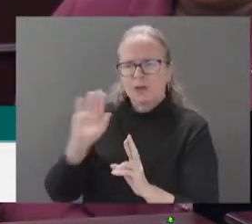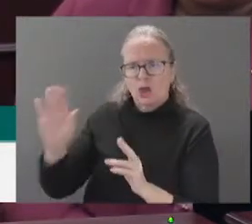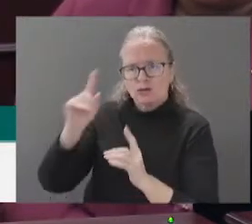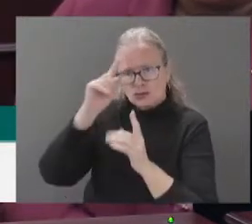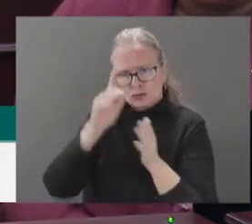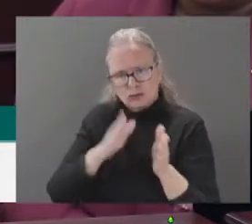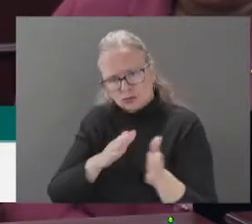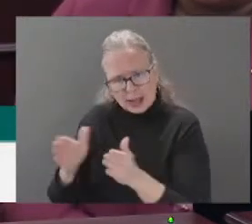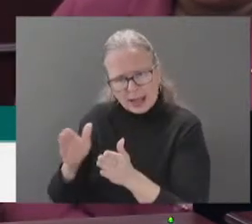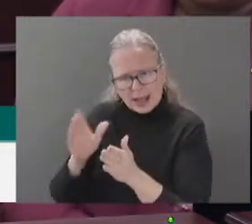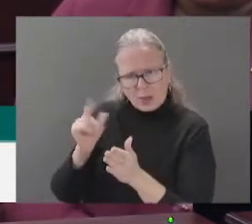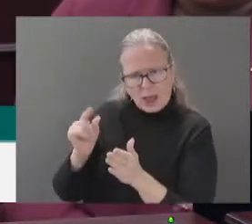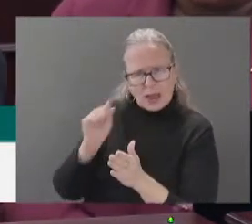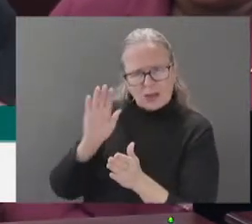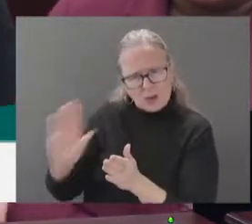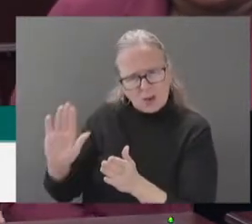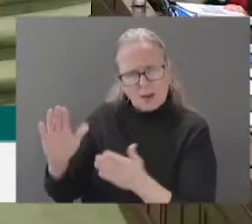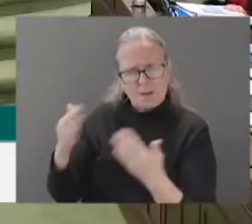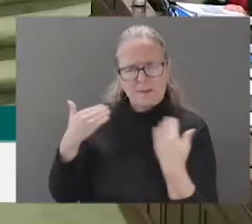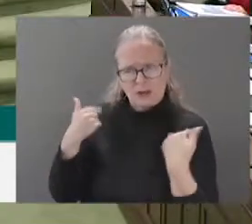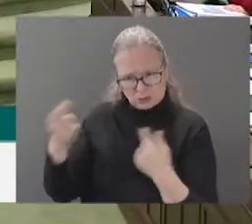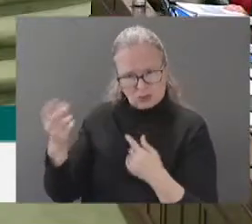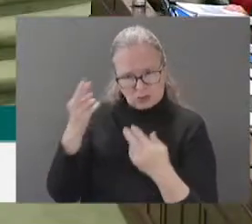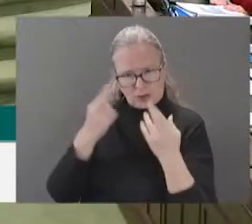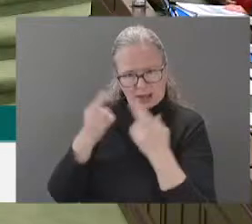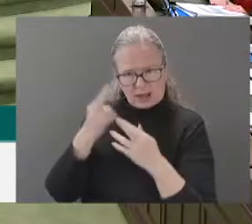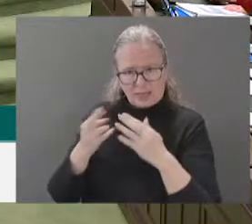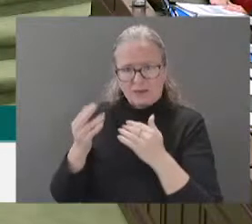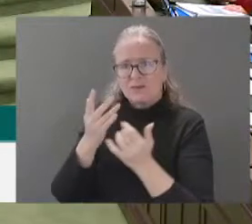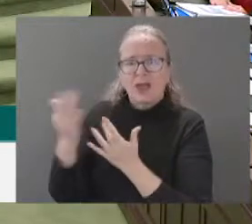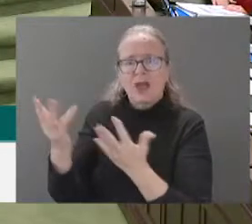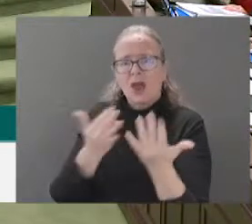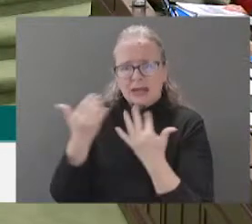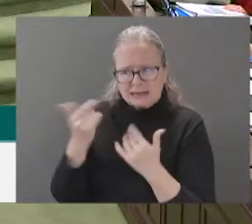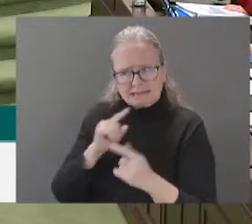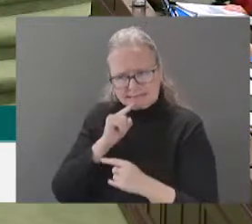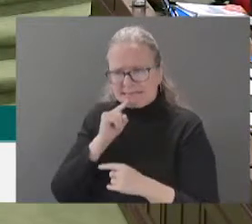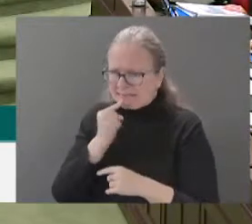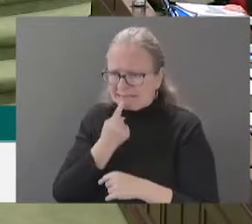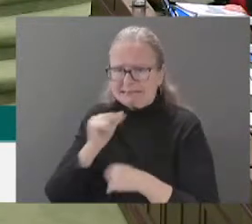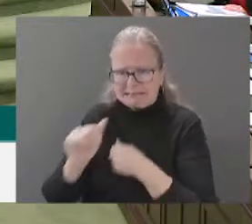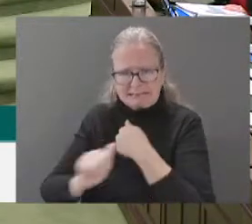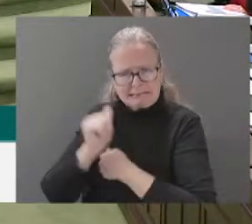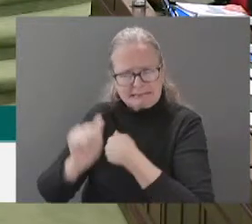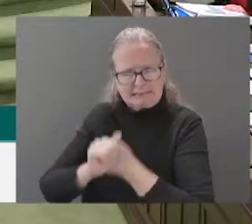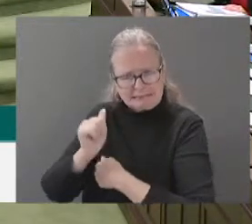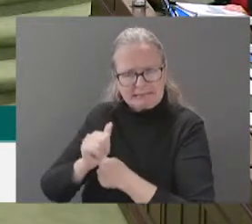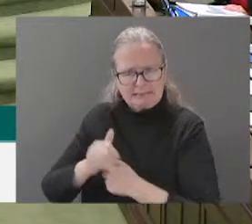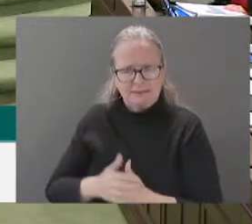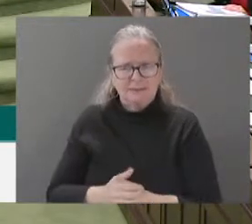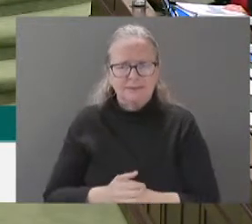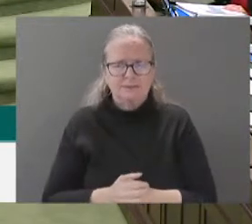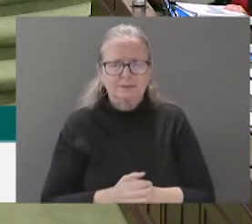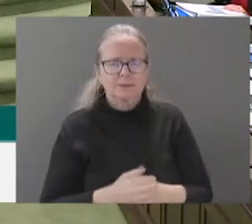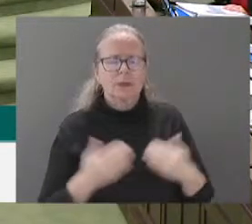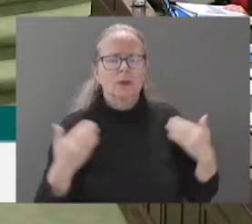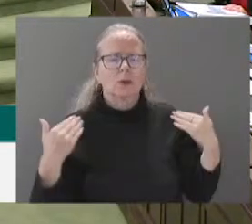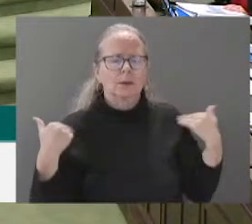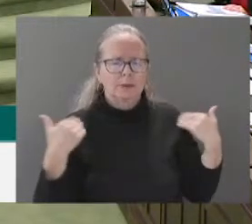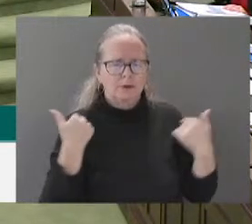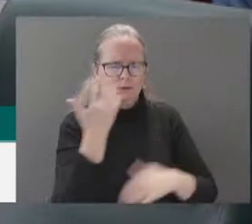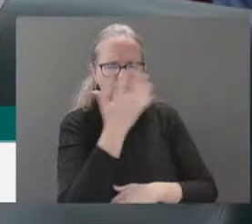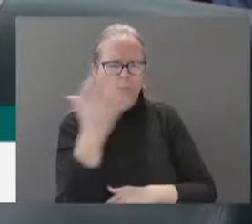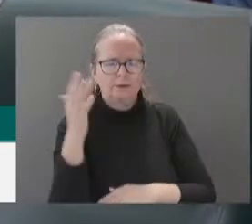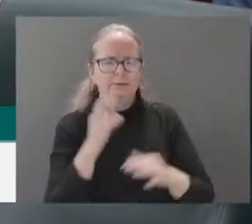Wildfire situation really is The Honorable the minister of Forestry and Parks thank you very much Mr Speaker thanks for the